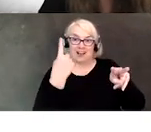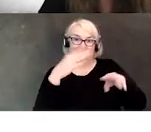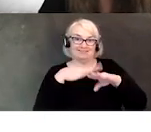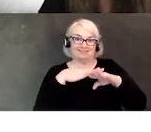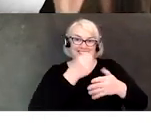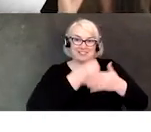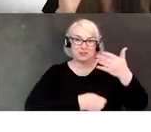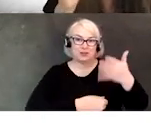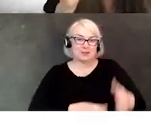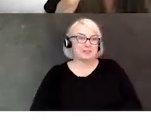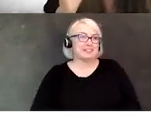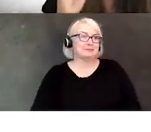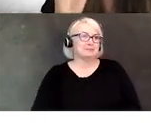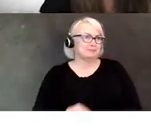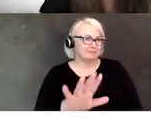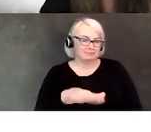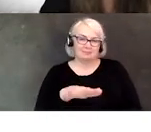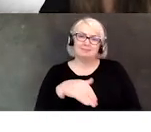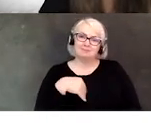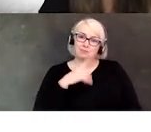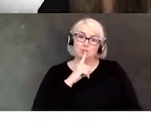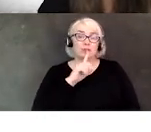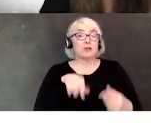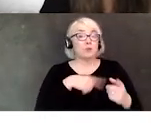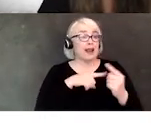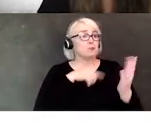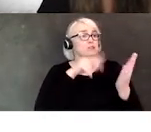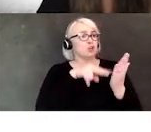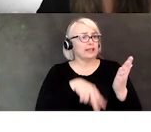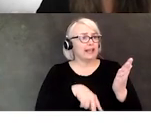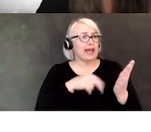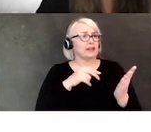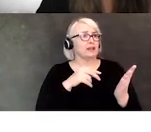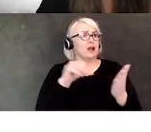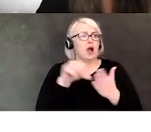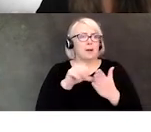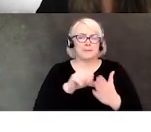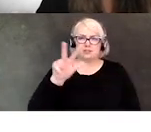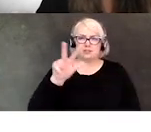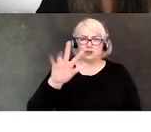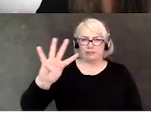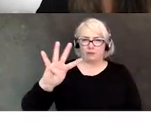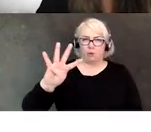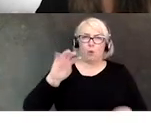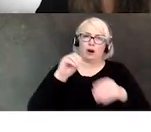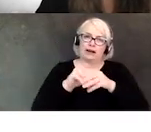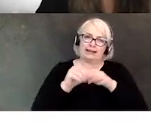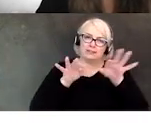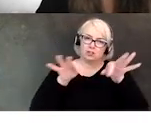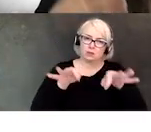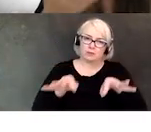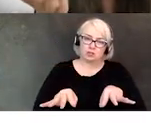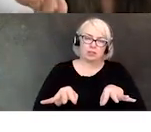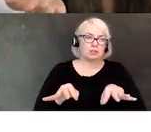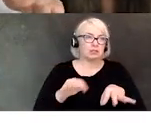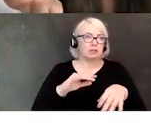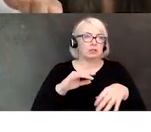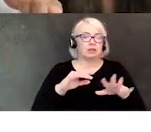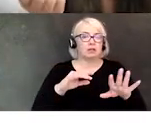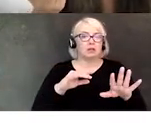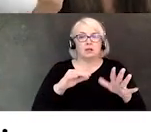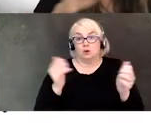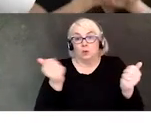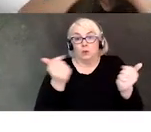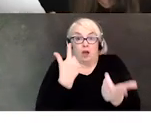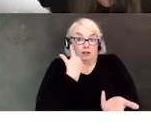is, it's, it was striking to me when I was looking at it here on page 34 in the description. Um, I mean, we all watched that